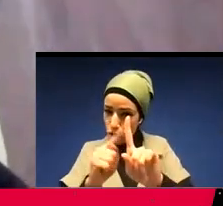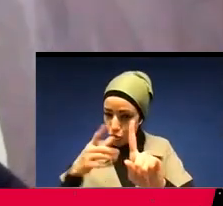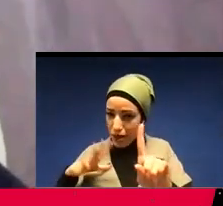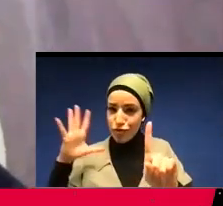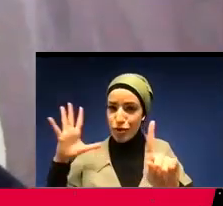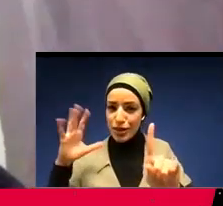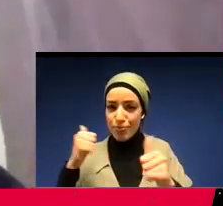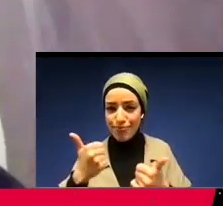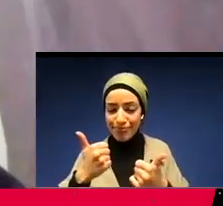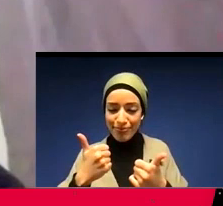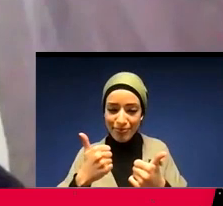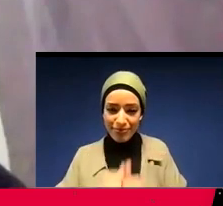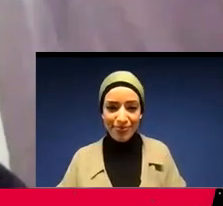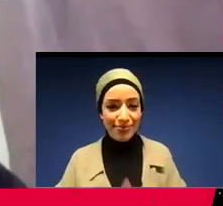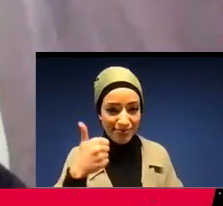that's the lesson for me.